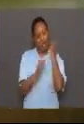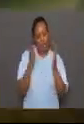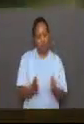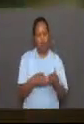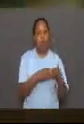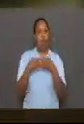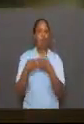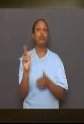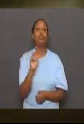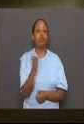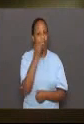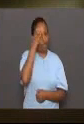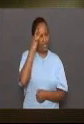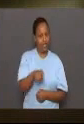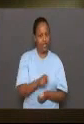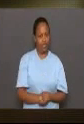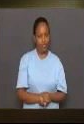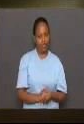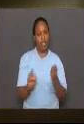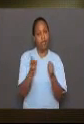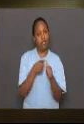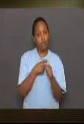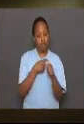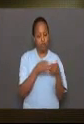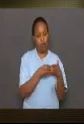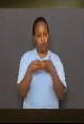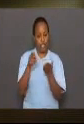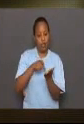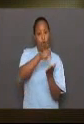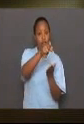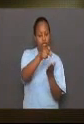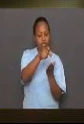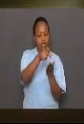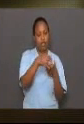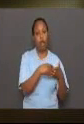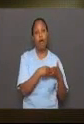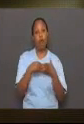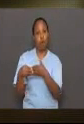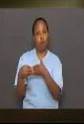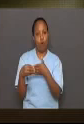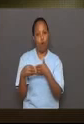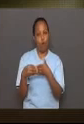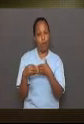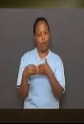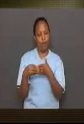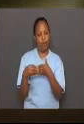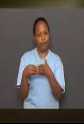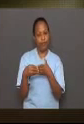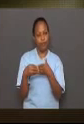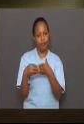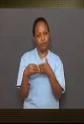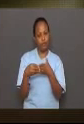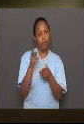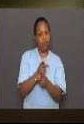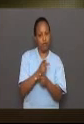are. The first principle of democracy that we will examine is